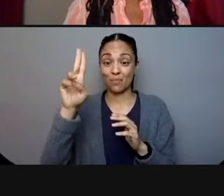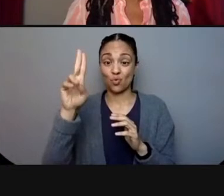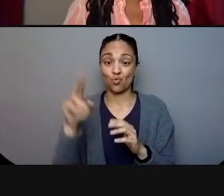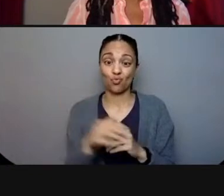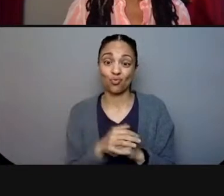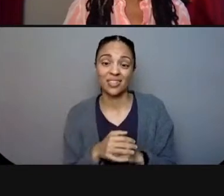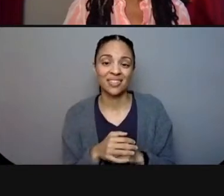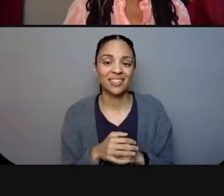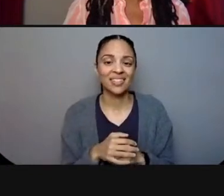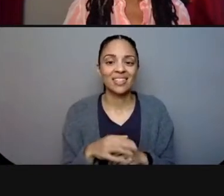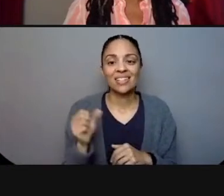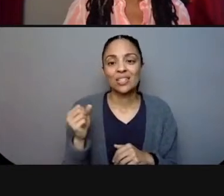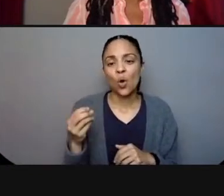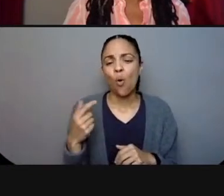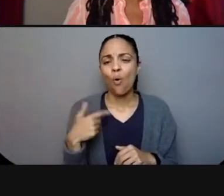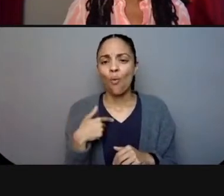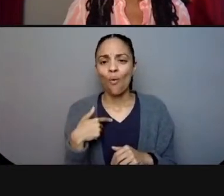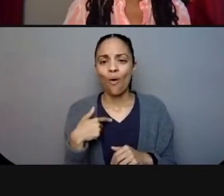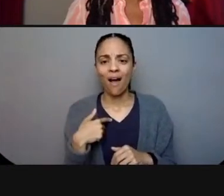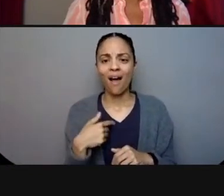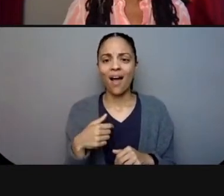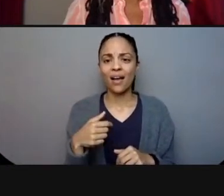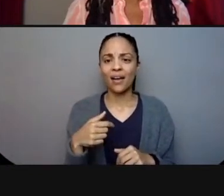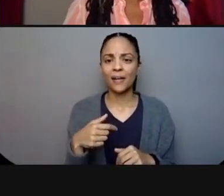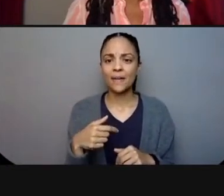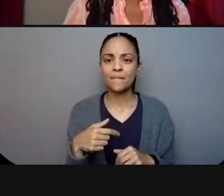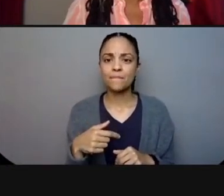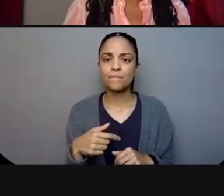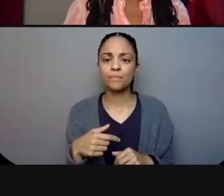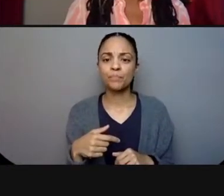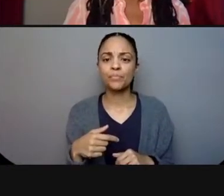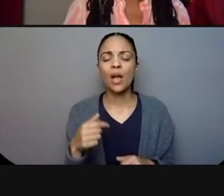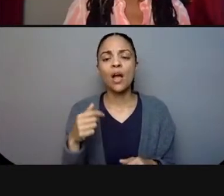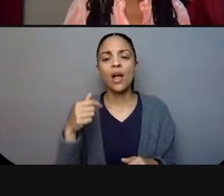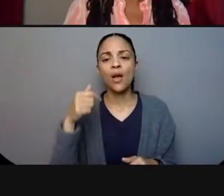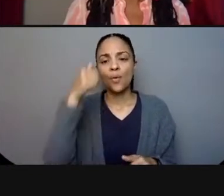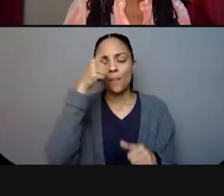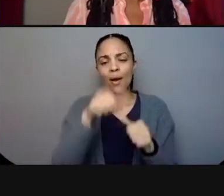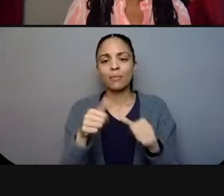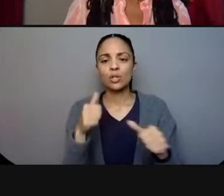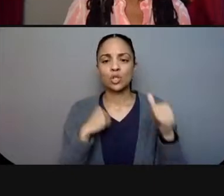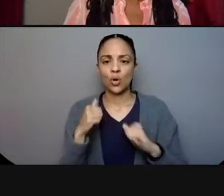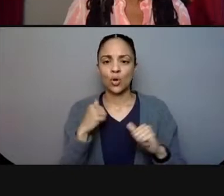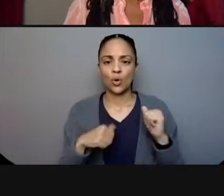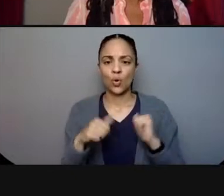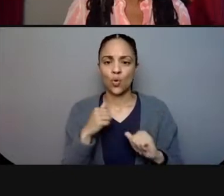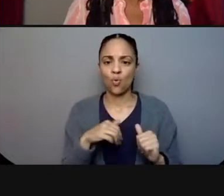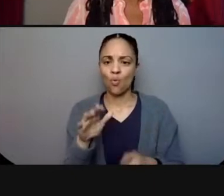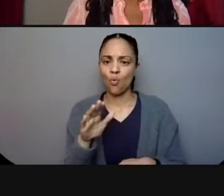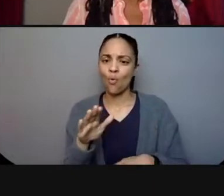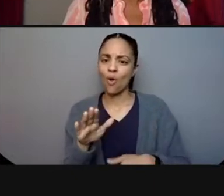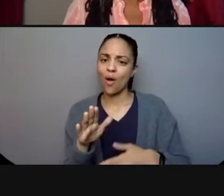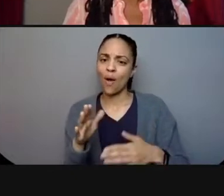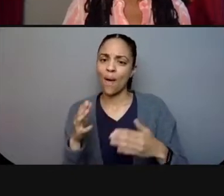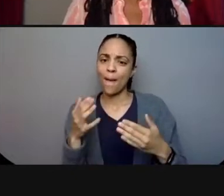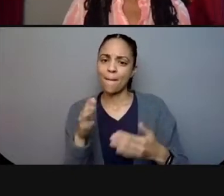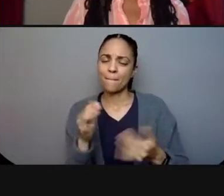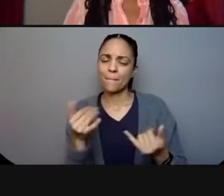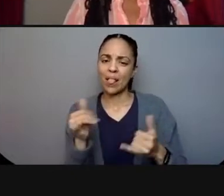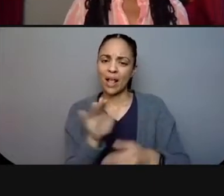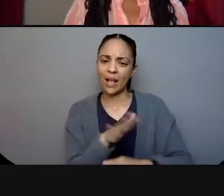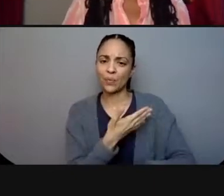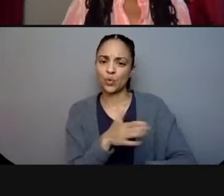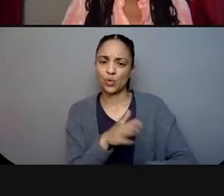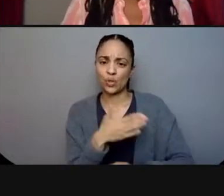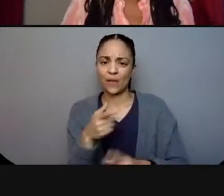I was doing the role David Ruffin in Ain't Too Proud for the Temptations, and she came and heard me the first performance. She was like, "I'm gonna send you some recordings," and